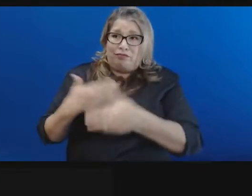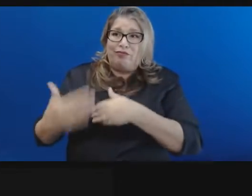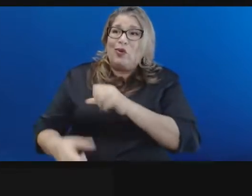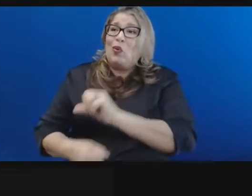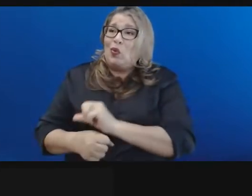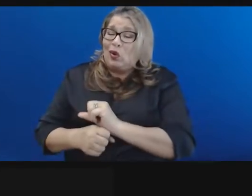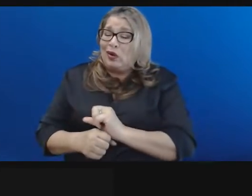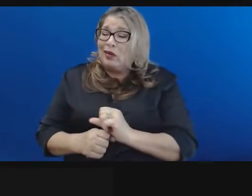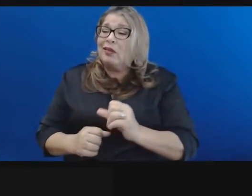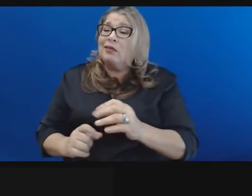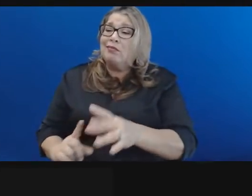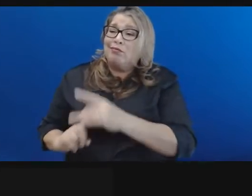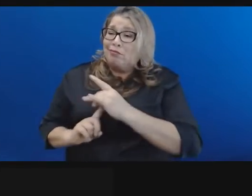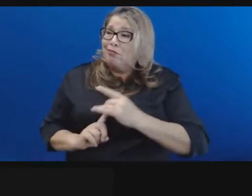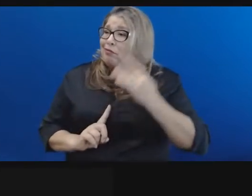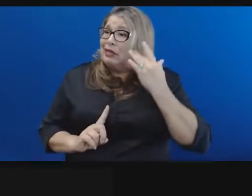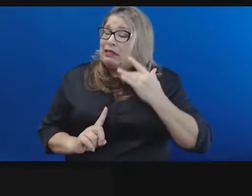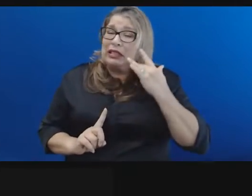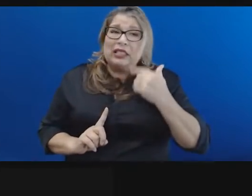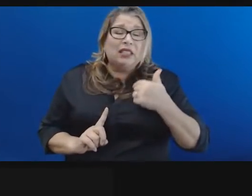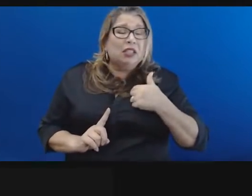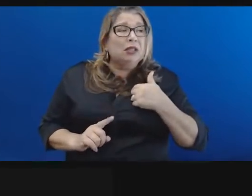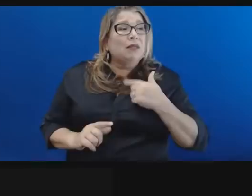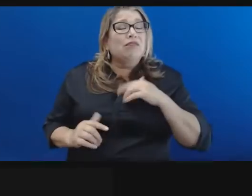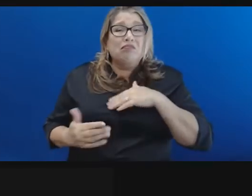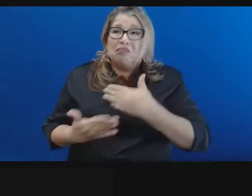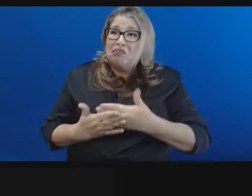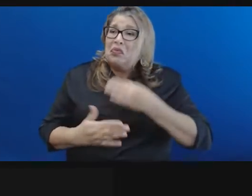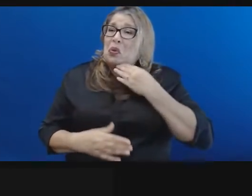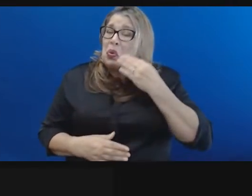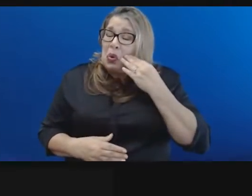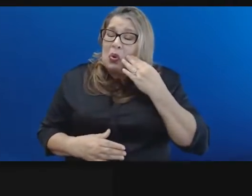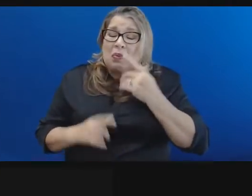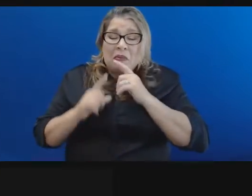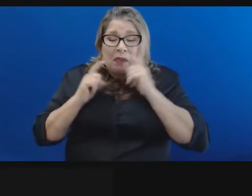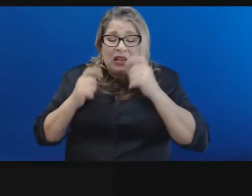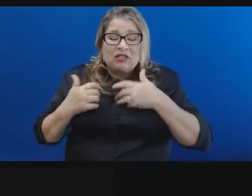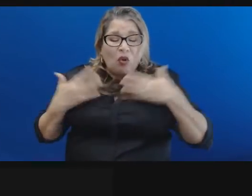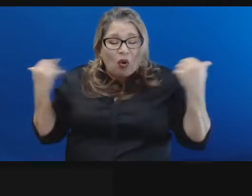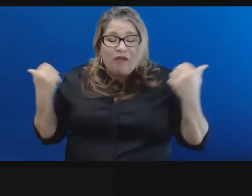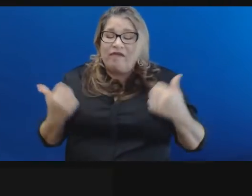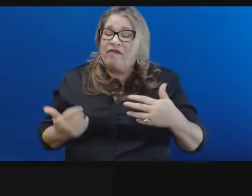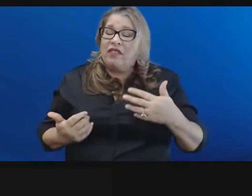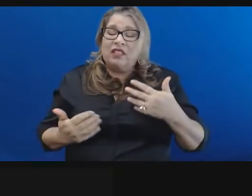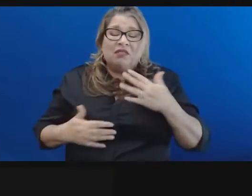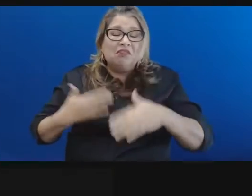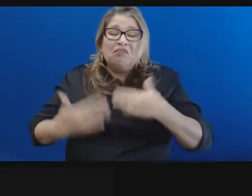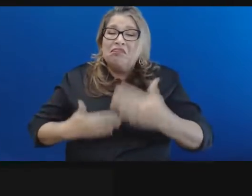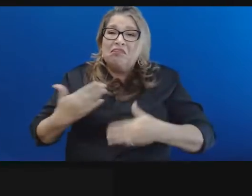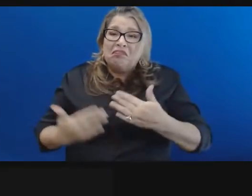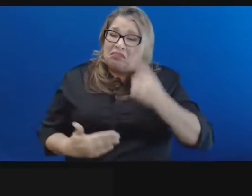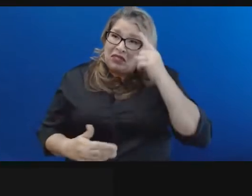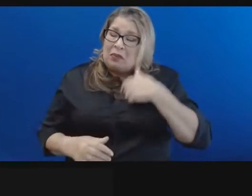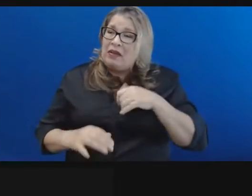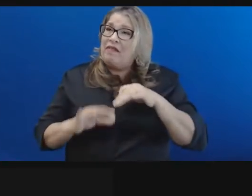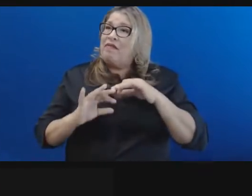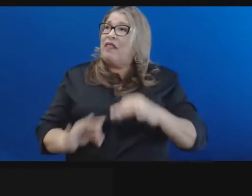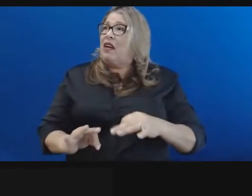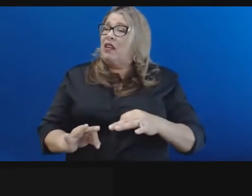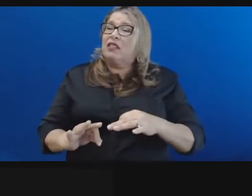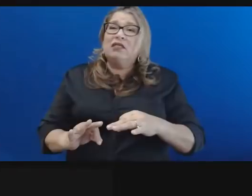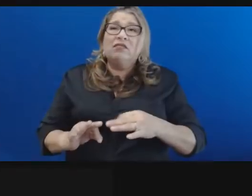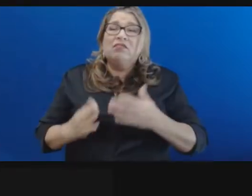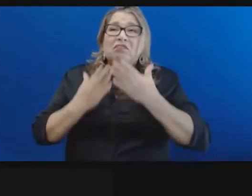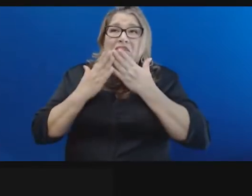did nothing that they didn't think was okay. They came home, they took off their mask, they wore it all day at work, and then they took out their mask, and